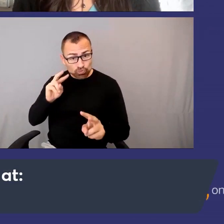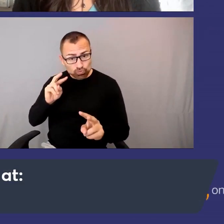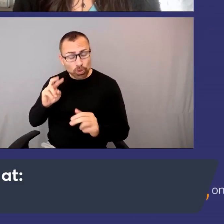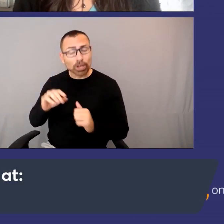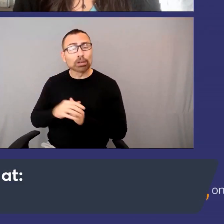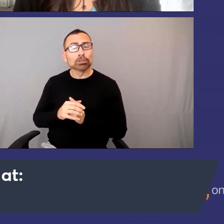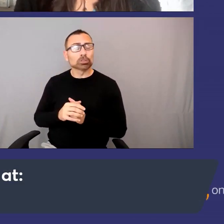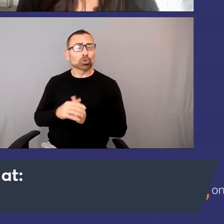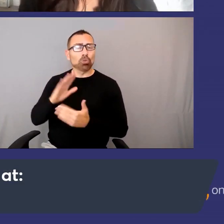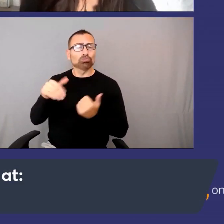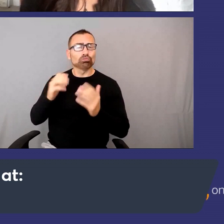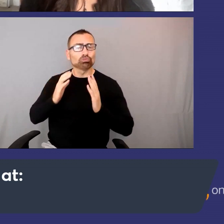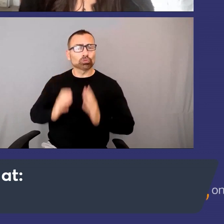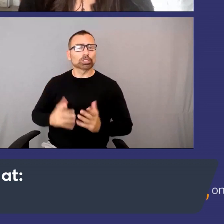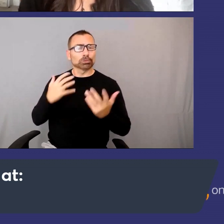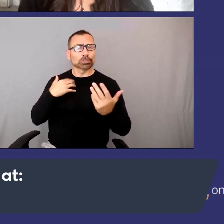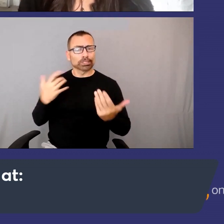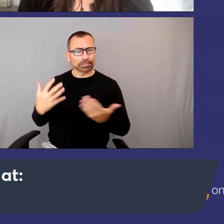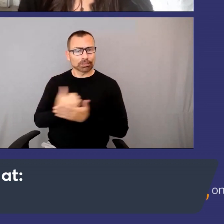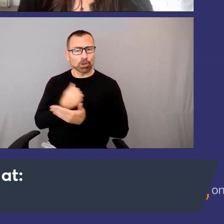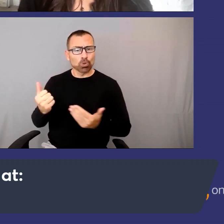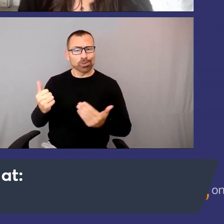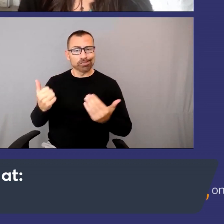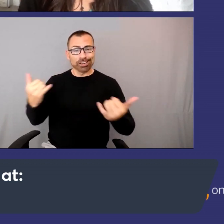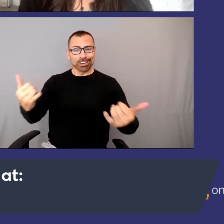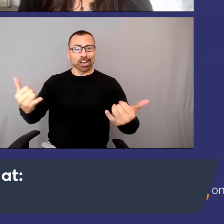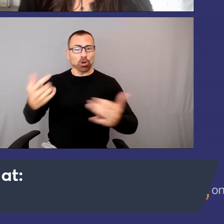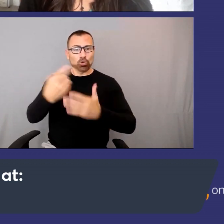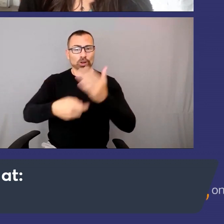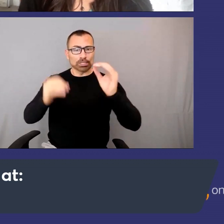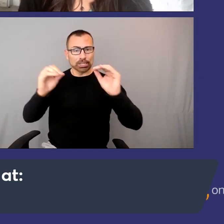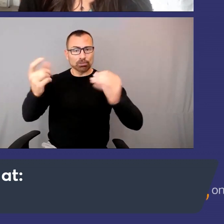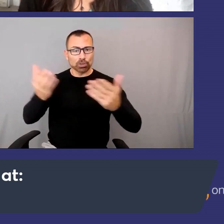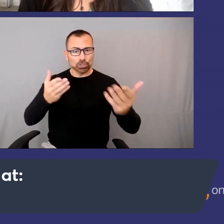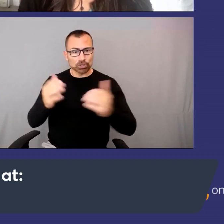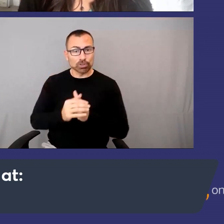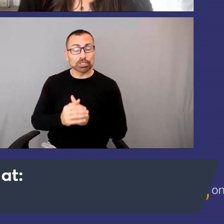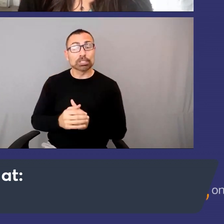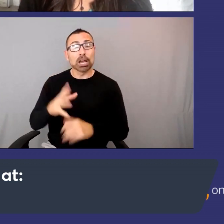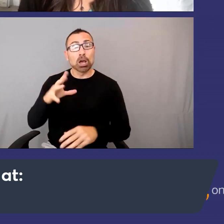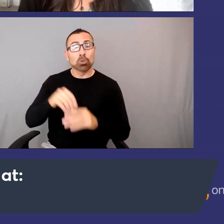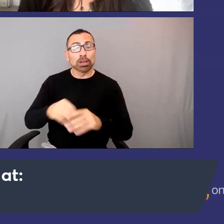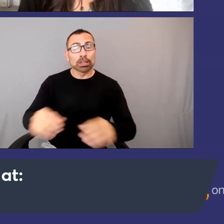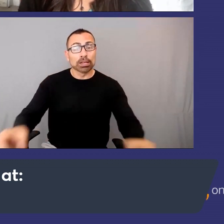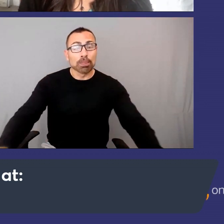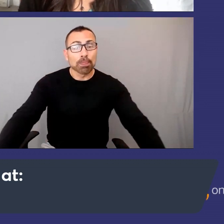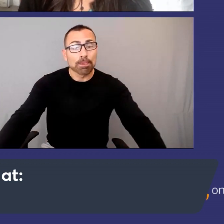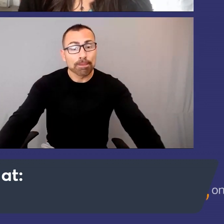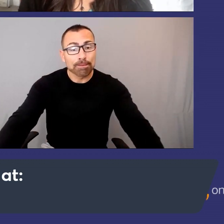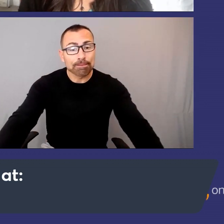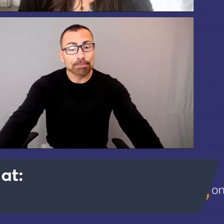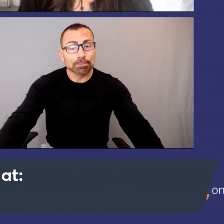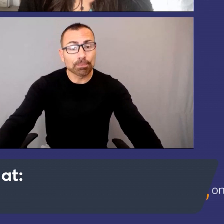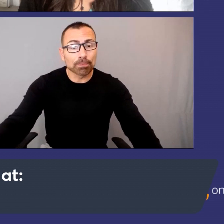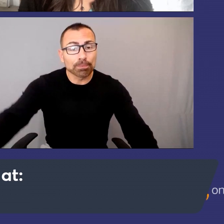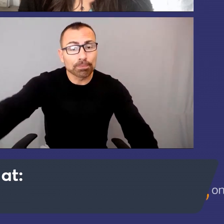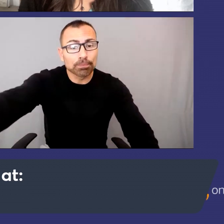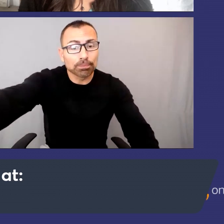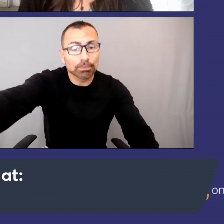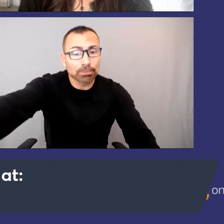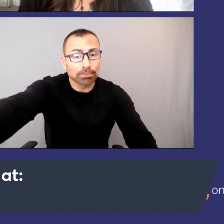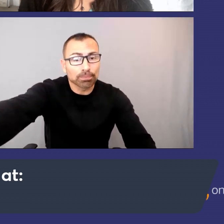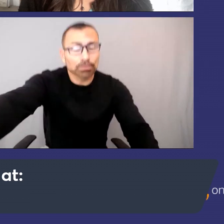for the service itself, which means that in 7 commercial regions, customers can actually go into their